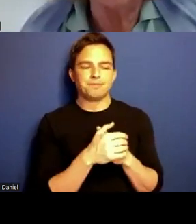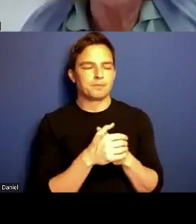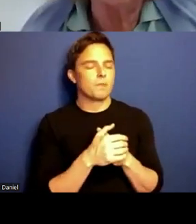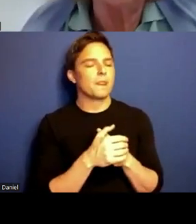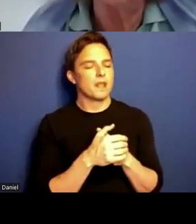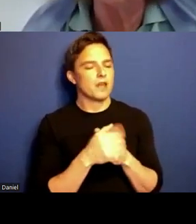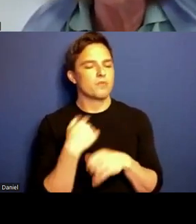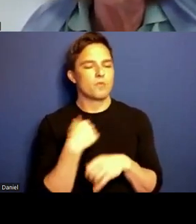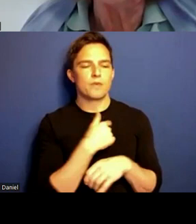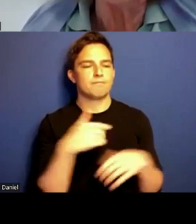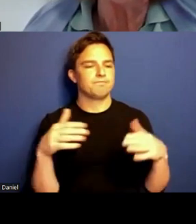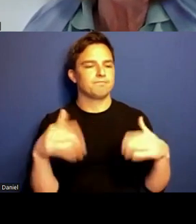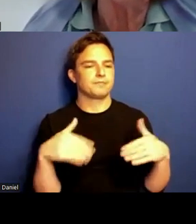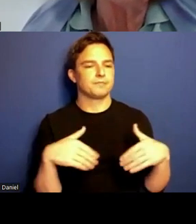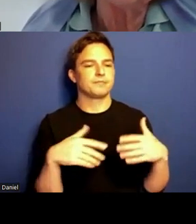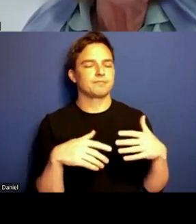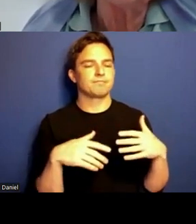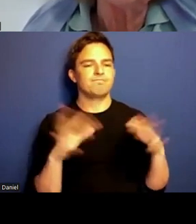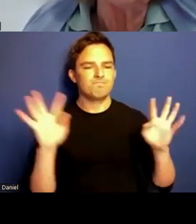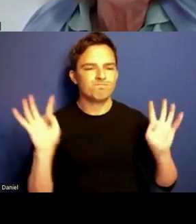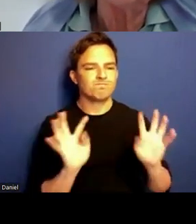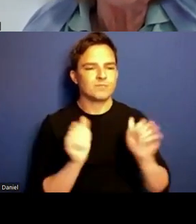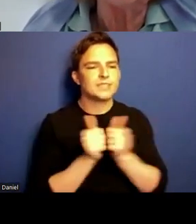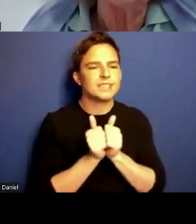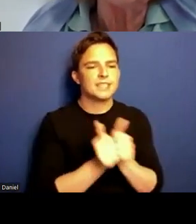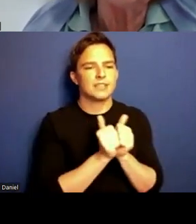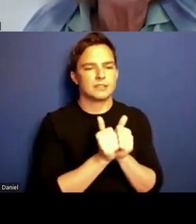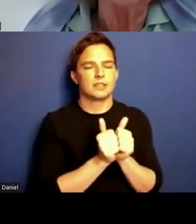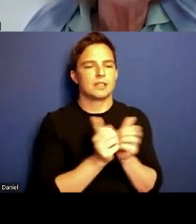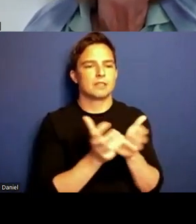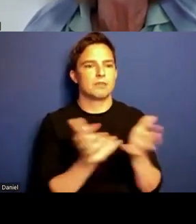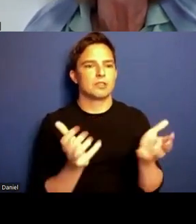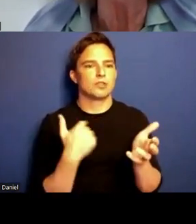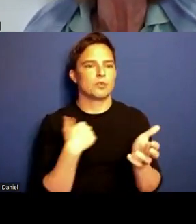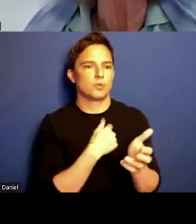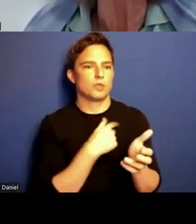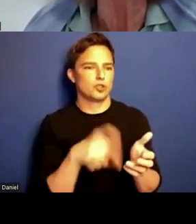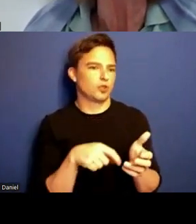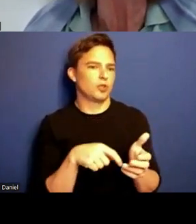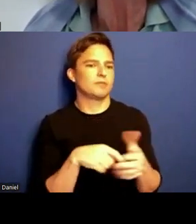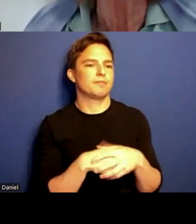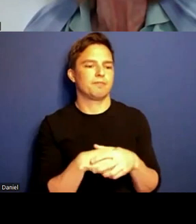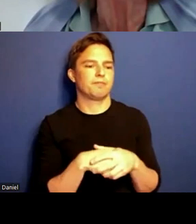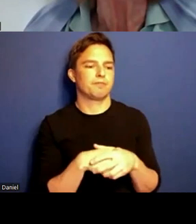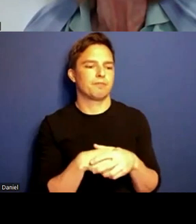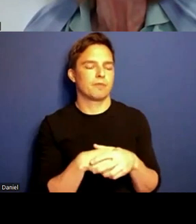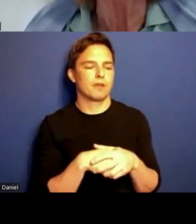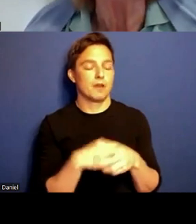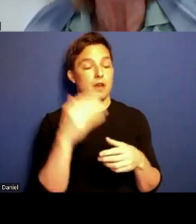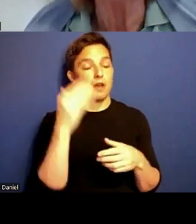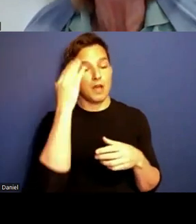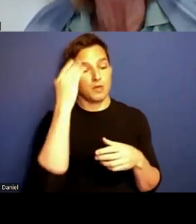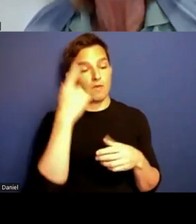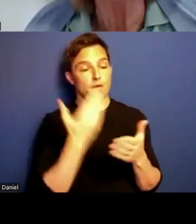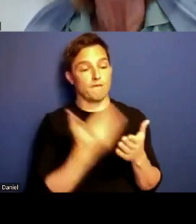We have not galvanized and come together as much as we should. Right. And I know for a fact that